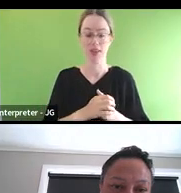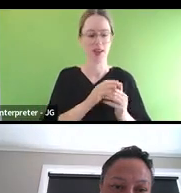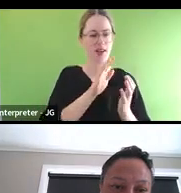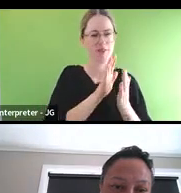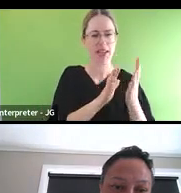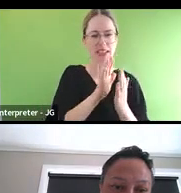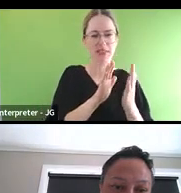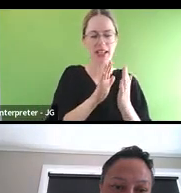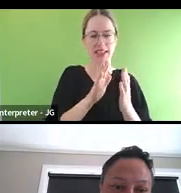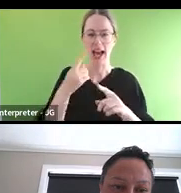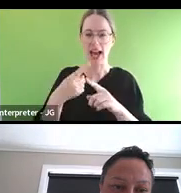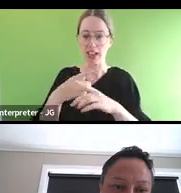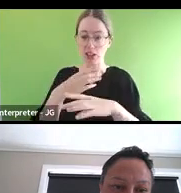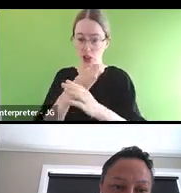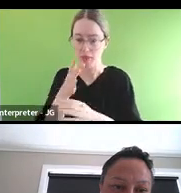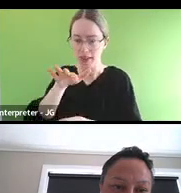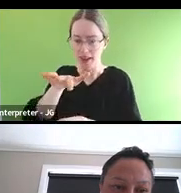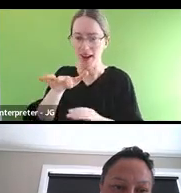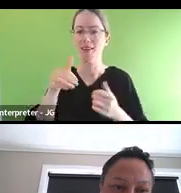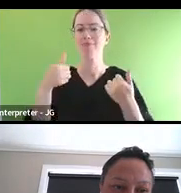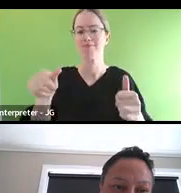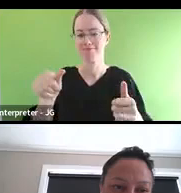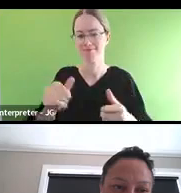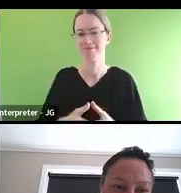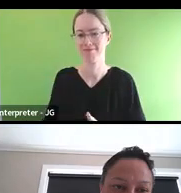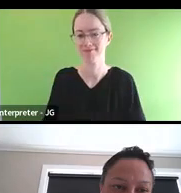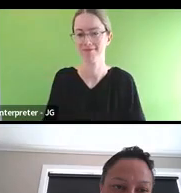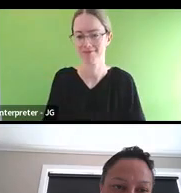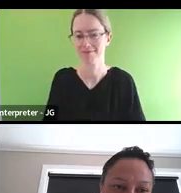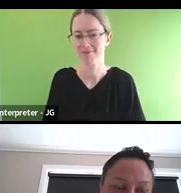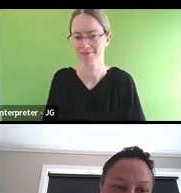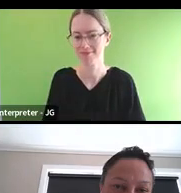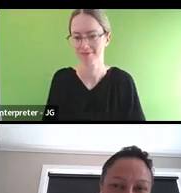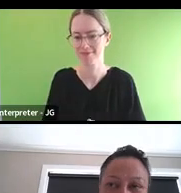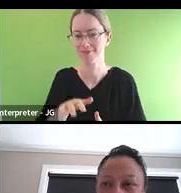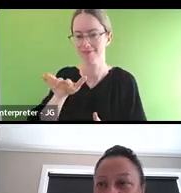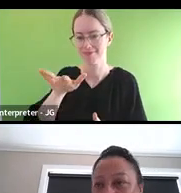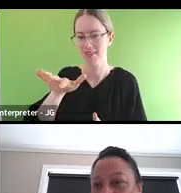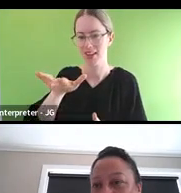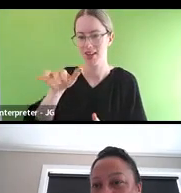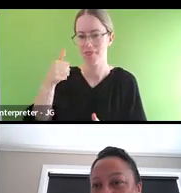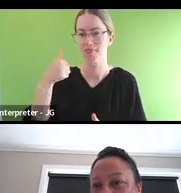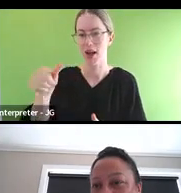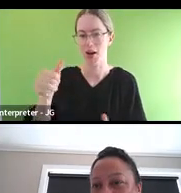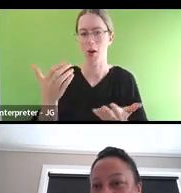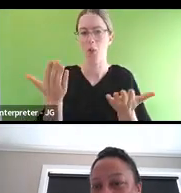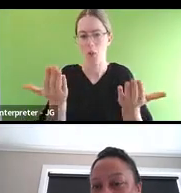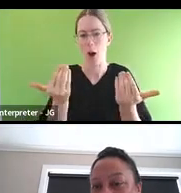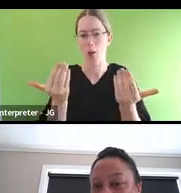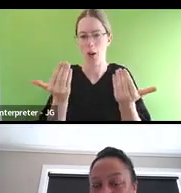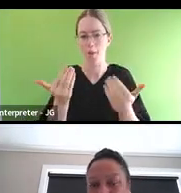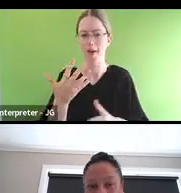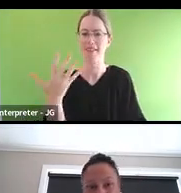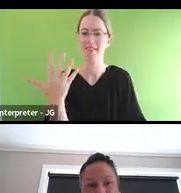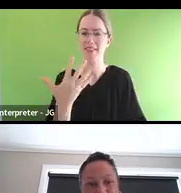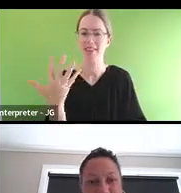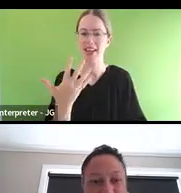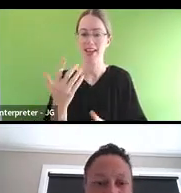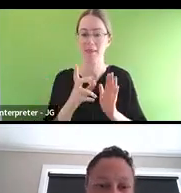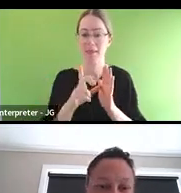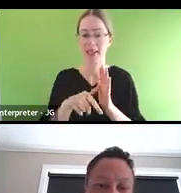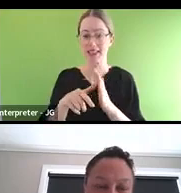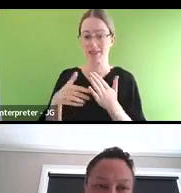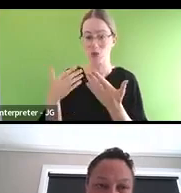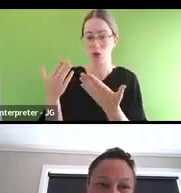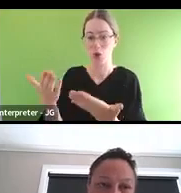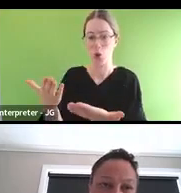they in person now? Yes. Right. So welcome. You have 15 minutes for